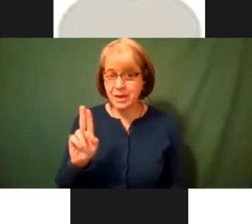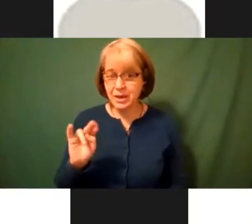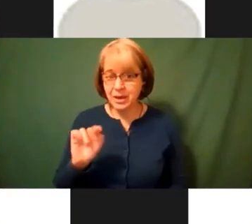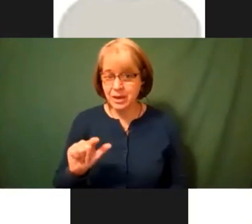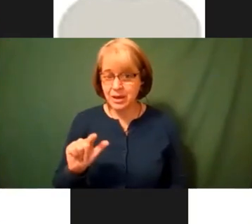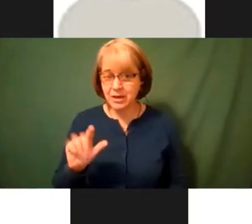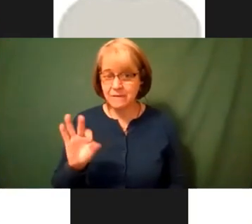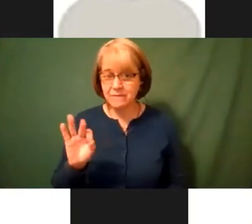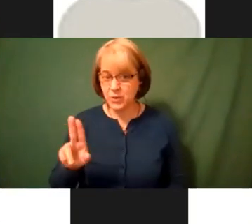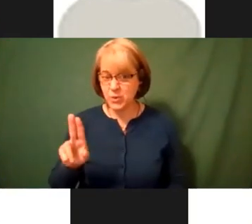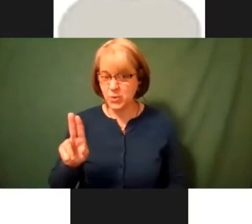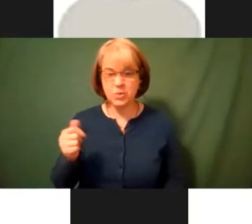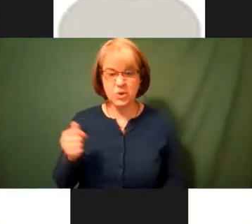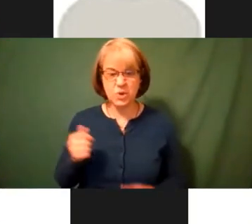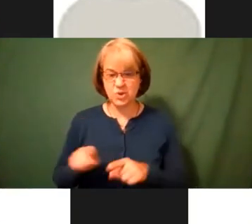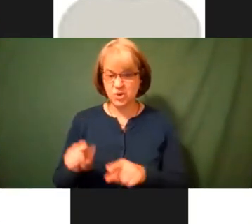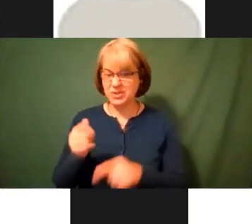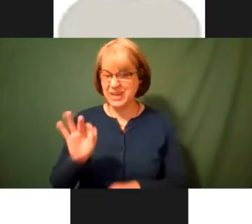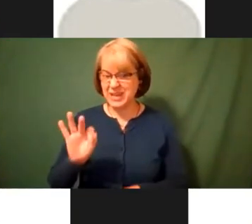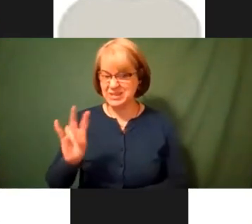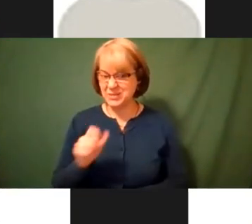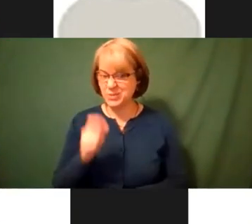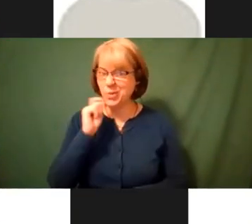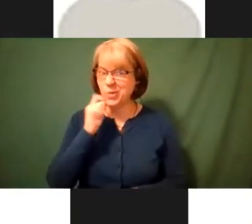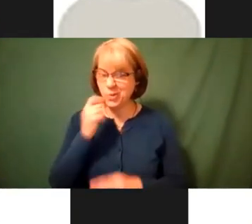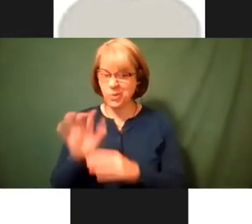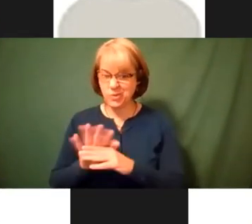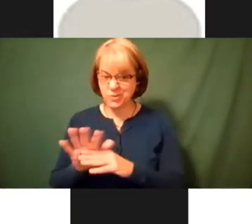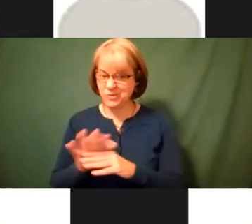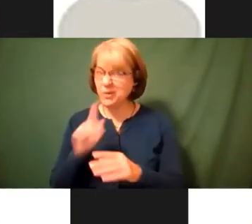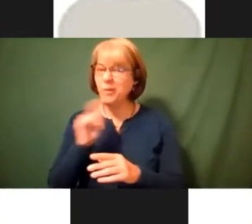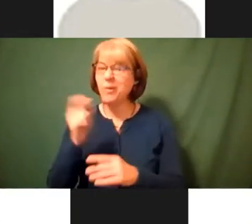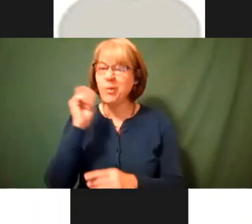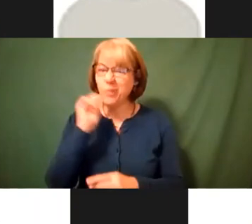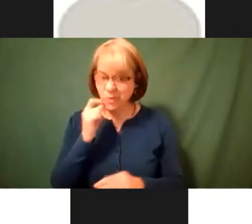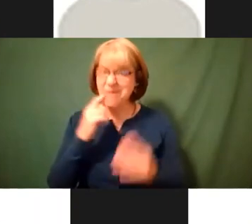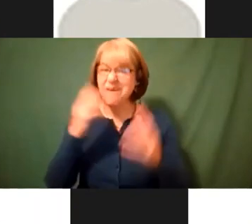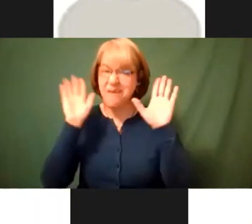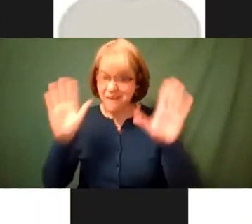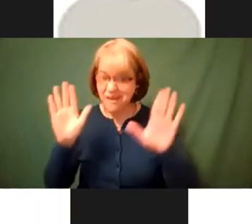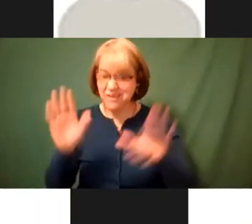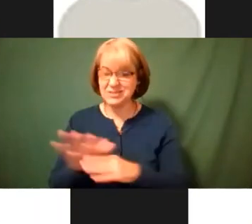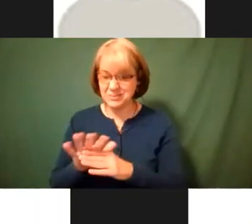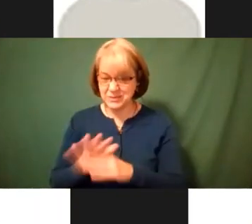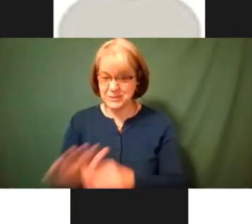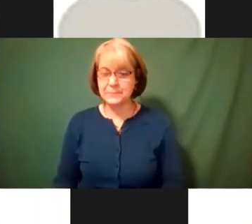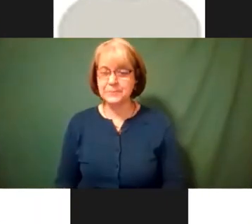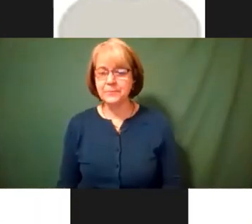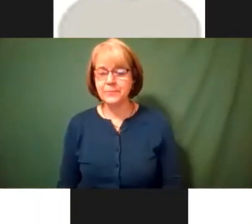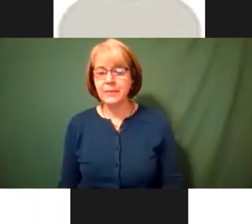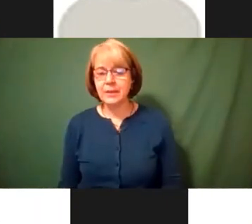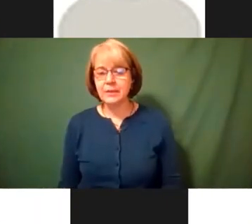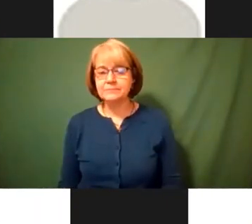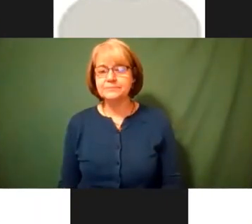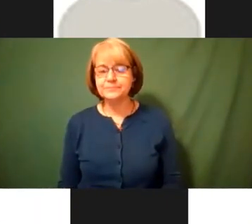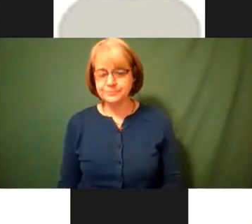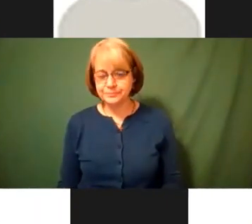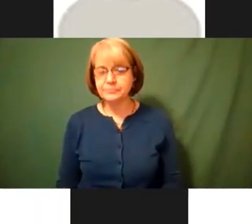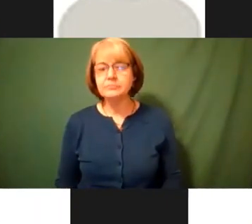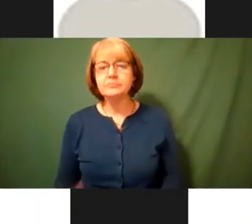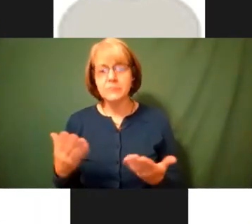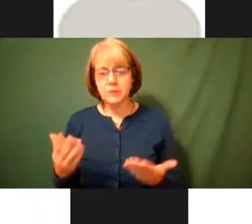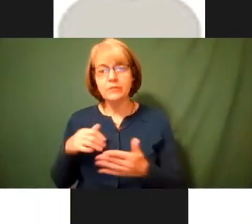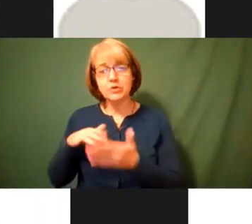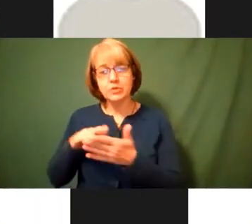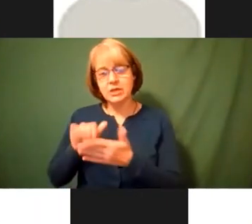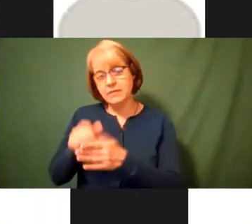Black Kung Fu, right? It was on TV. Awesome. Right? And when you study Aikido, the first